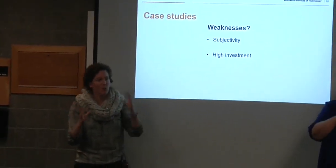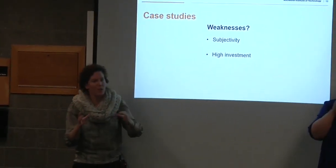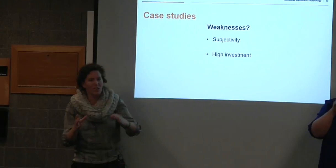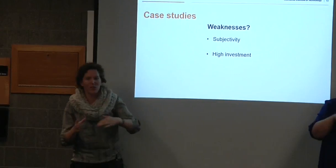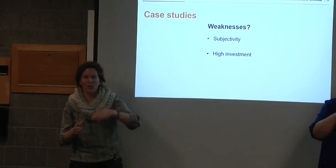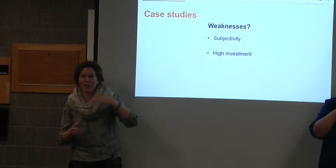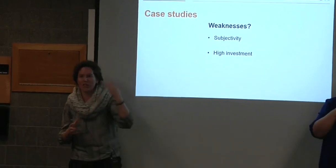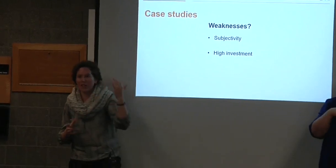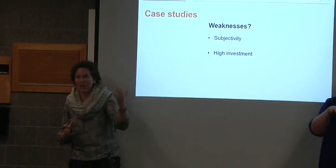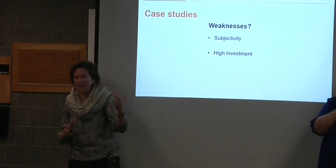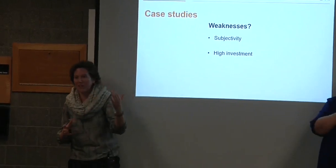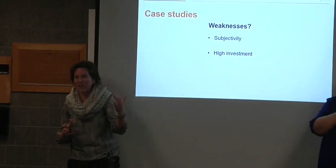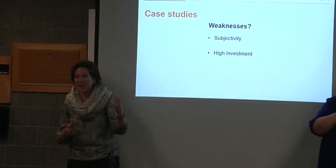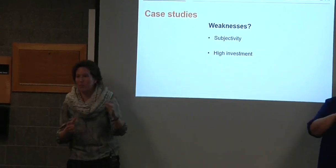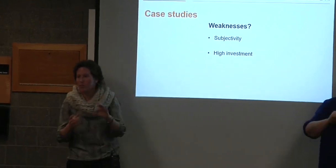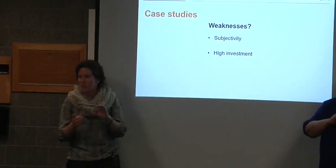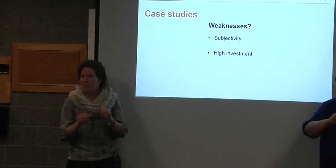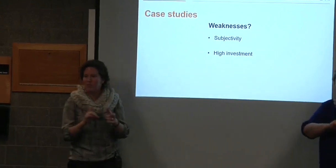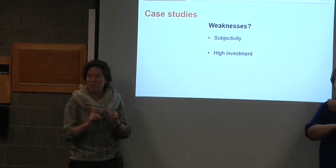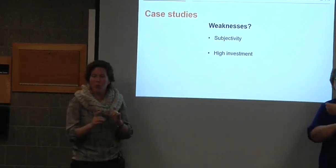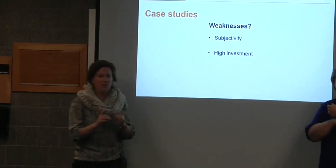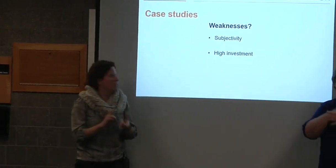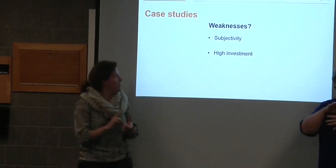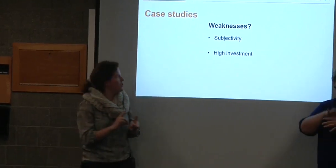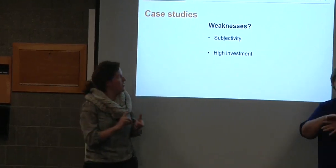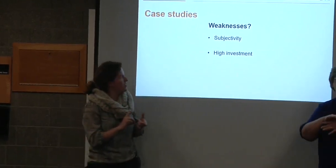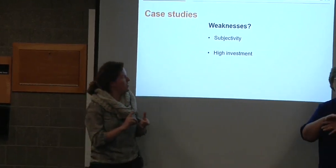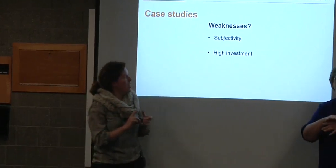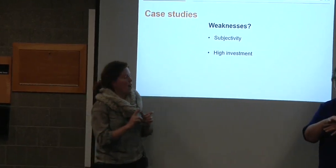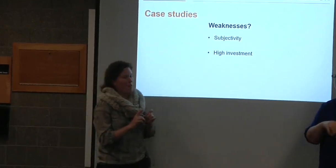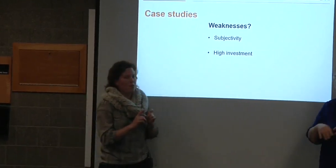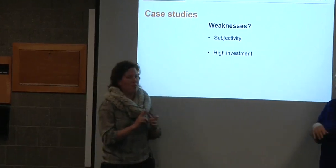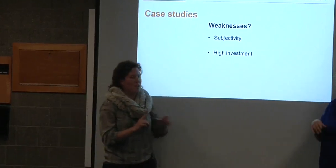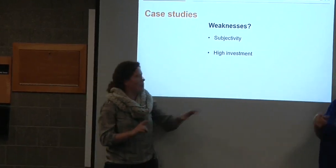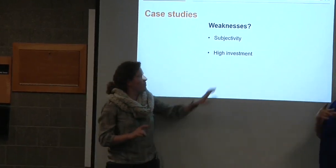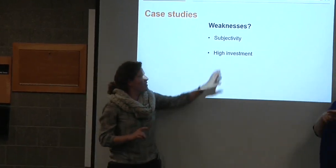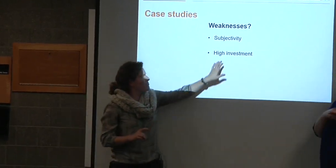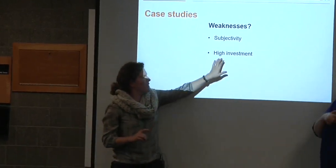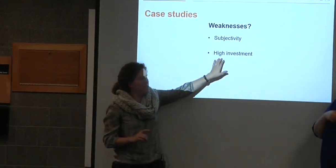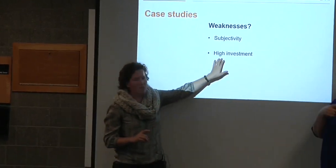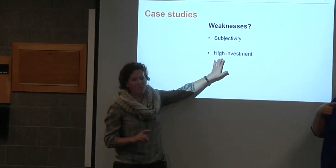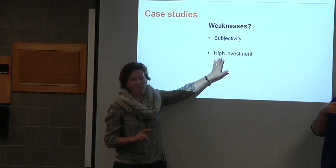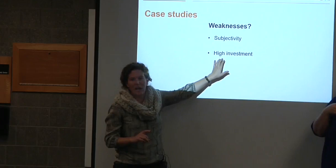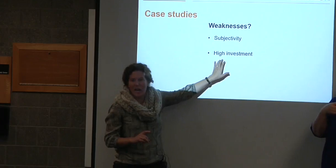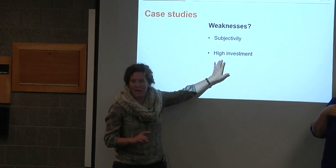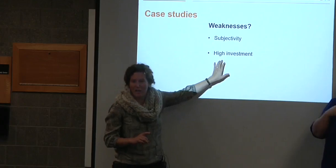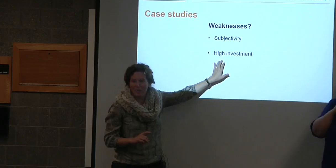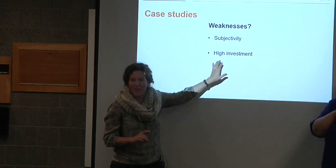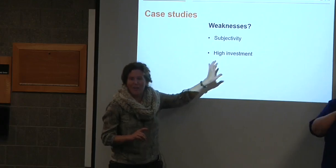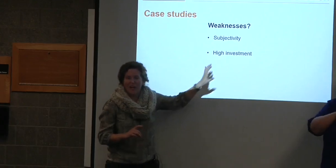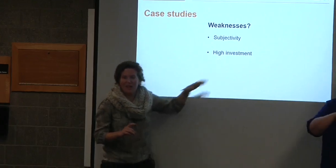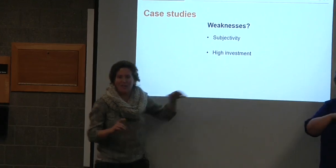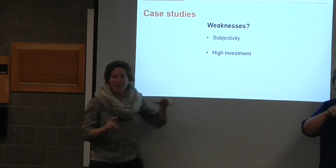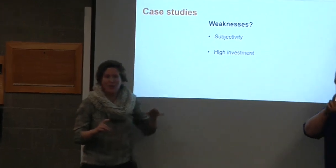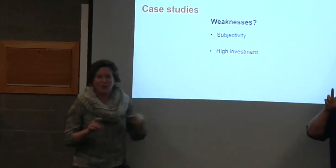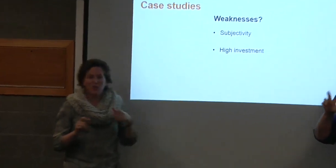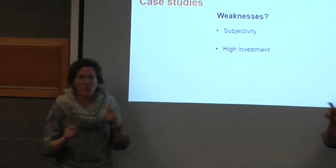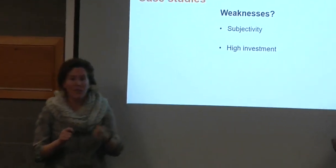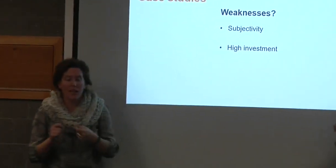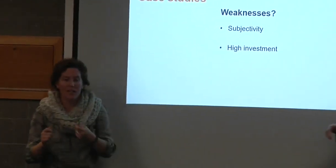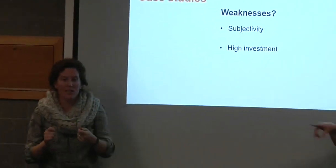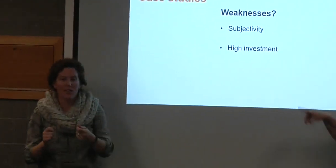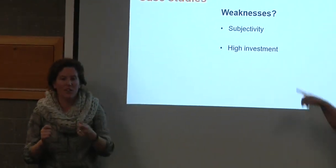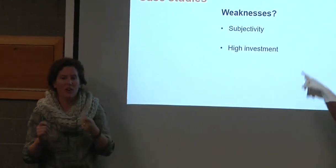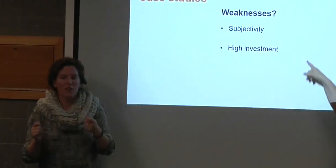because they really needed to go on to that next class. But this can be this point of tension about thinking about the investment of time that has to go into